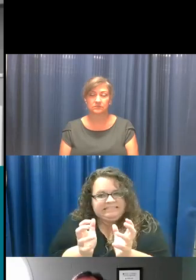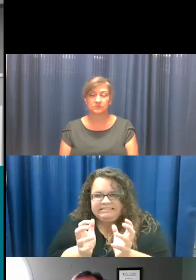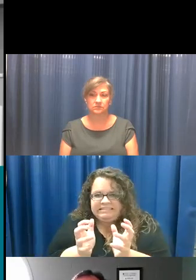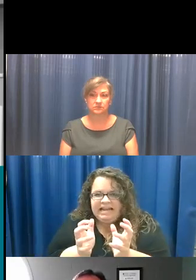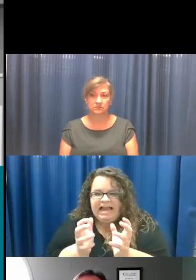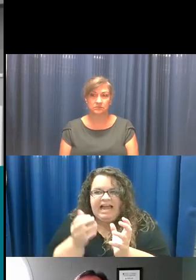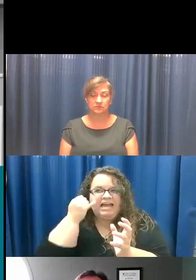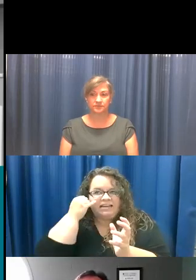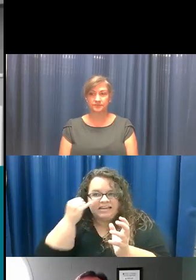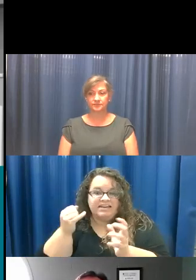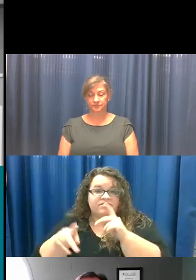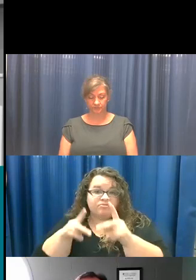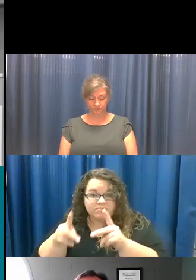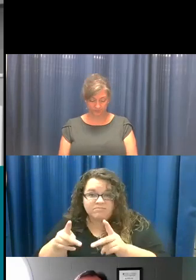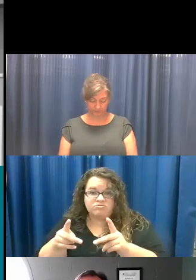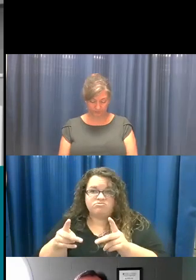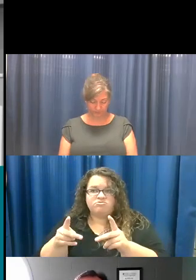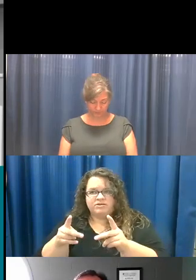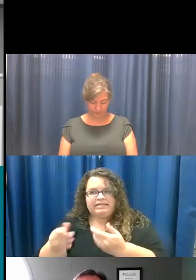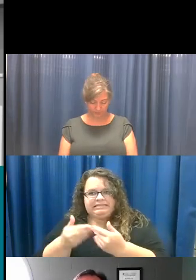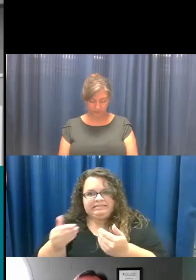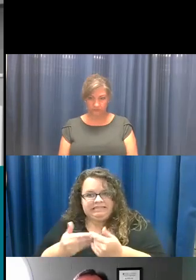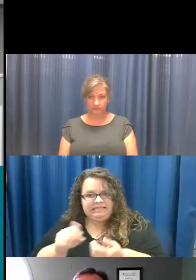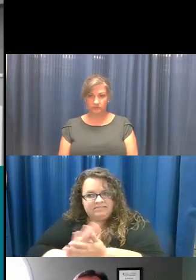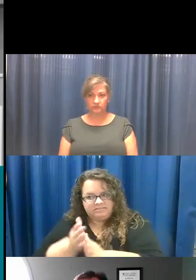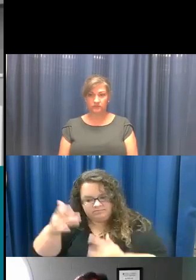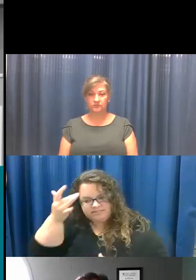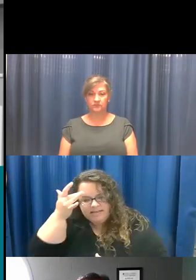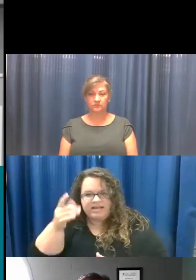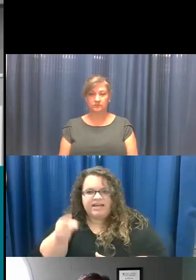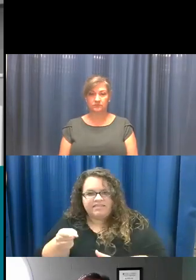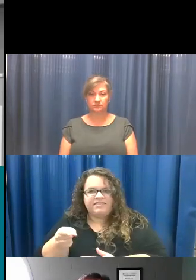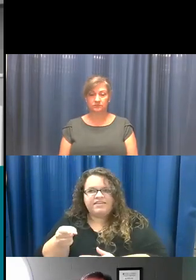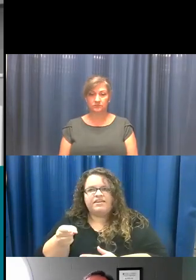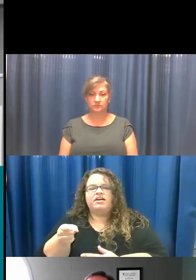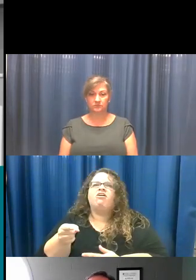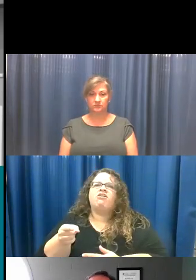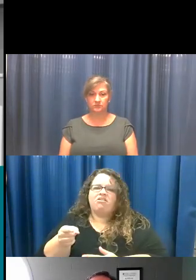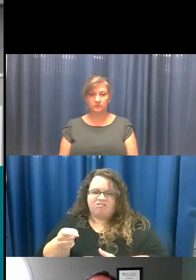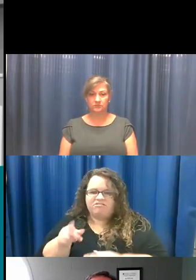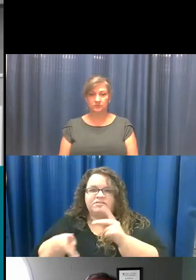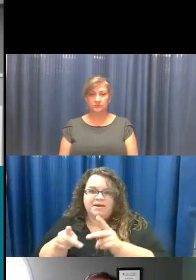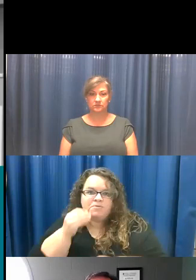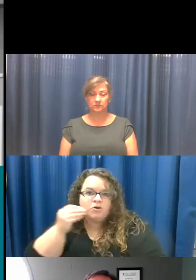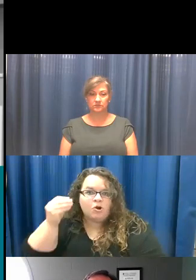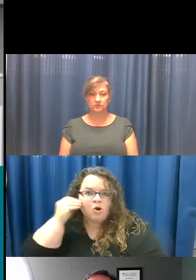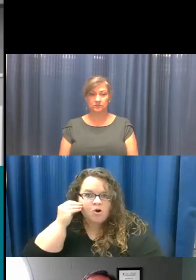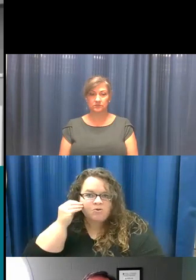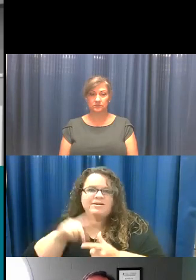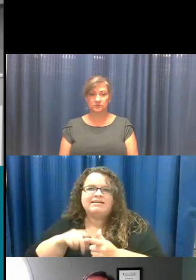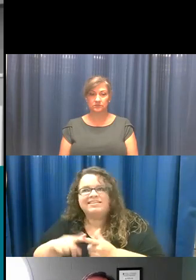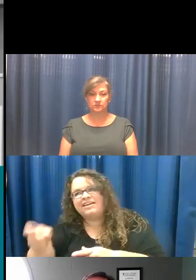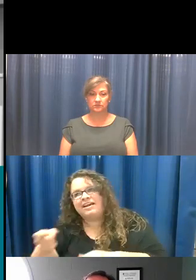caught COVID and often ended up being those who were hospitalized. And so we did see this